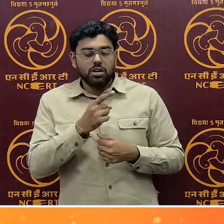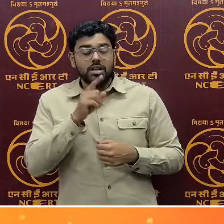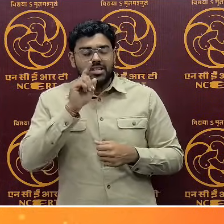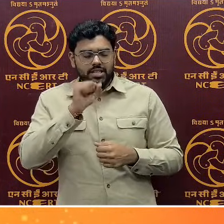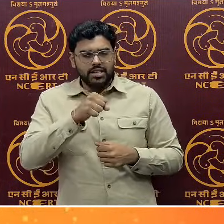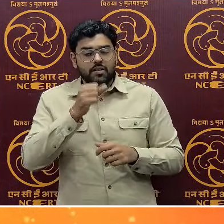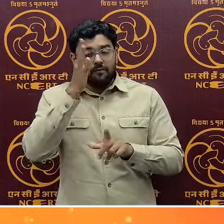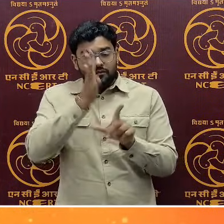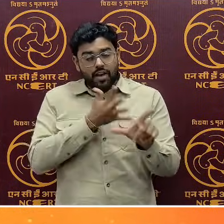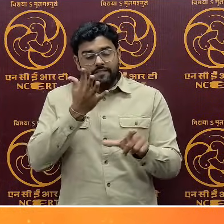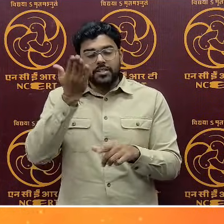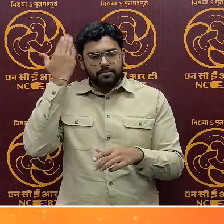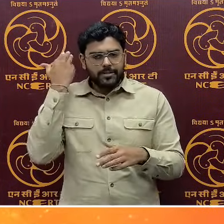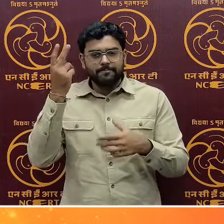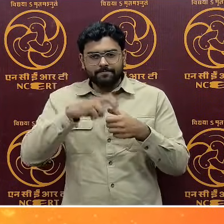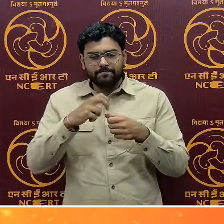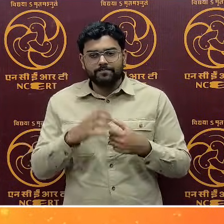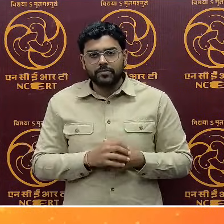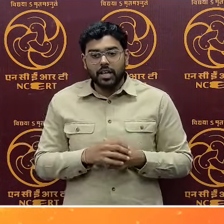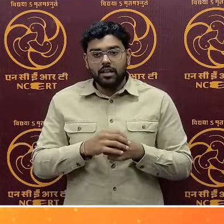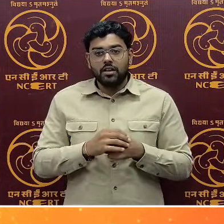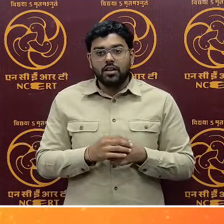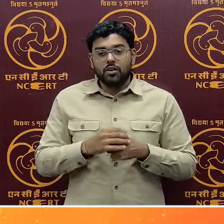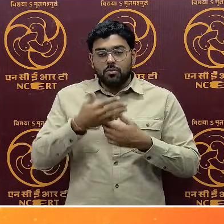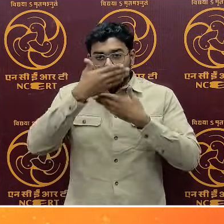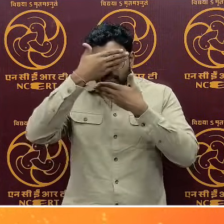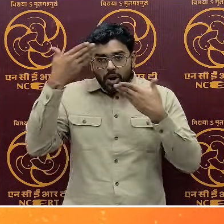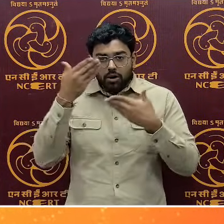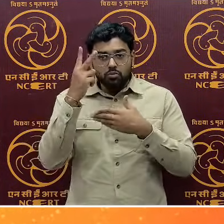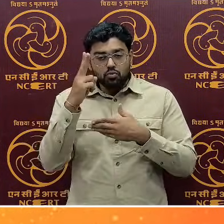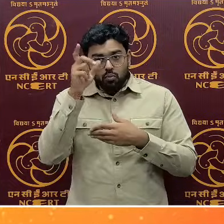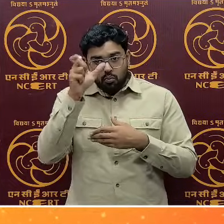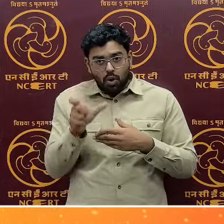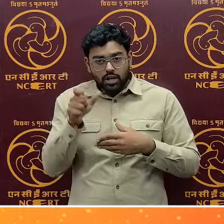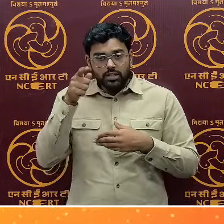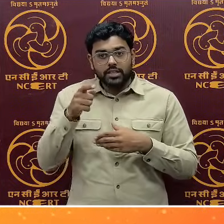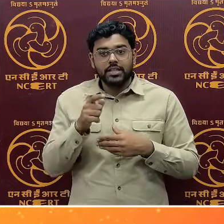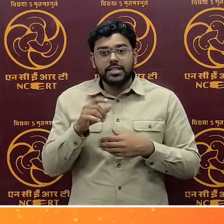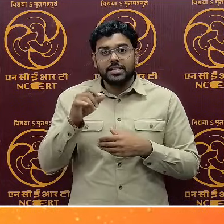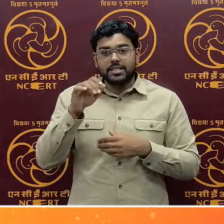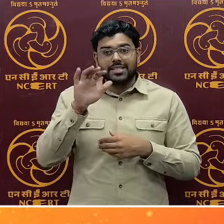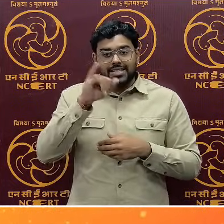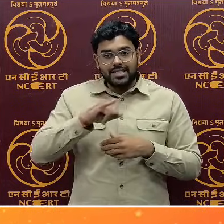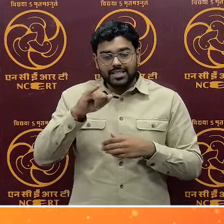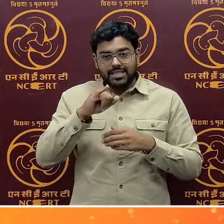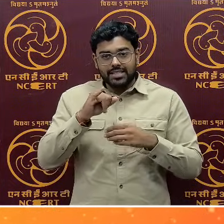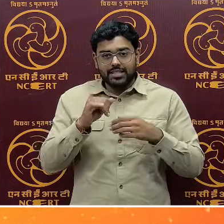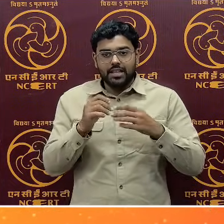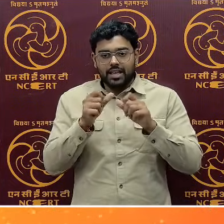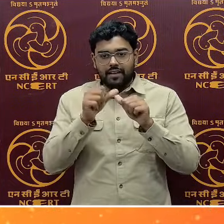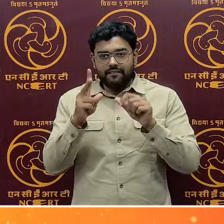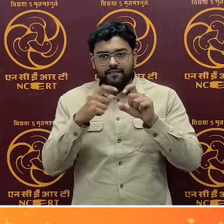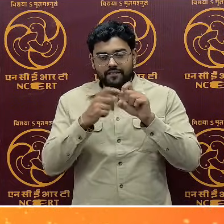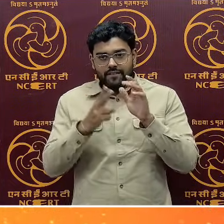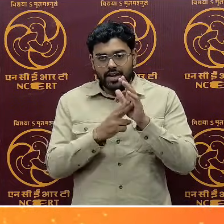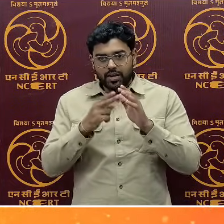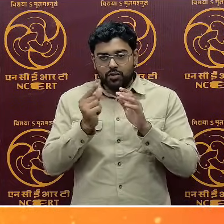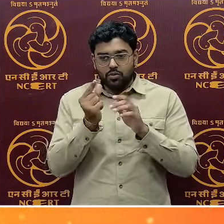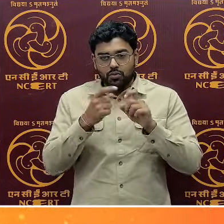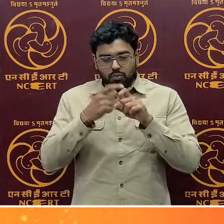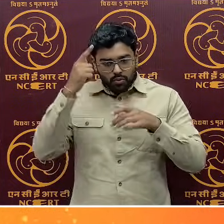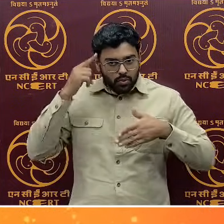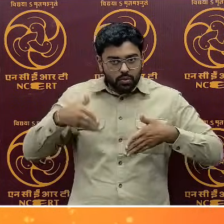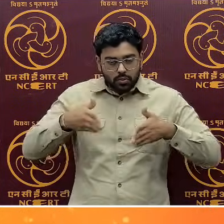years ago. 2 masked men held up the Diamond Mart on 6th Avenue. They got away with $1